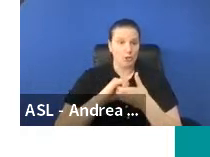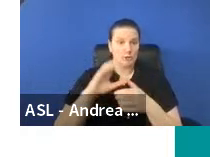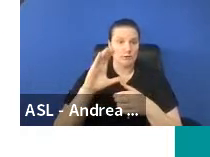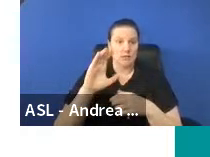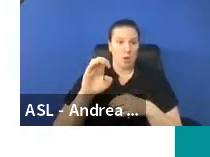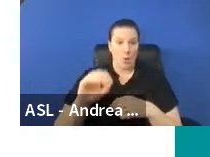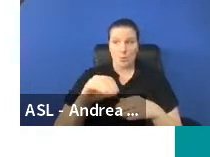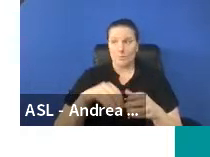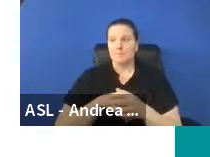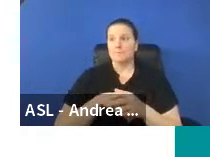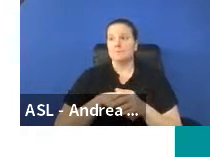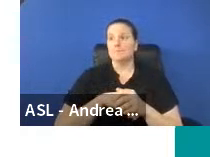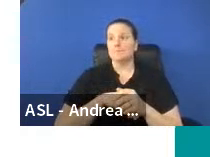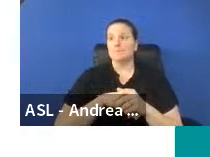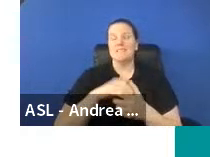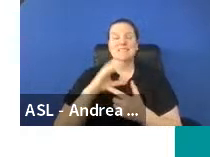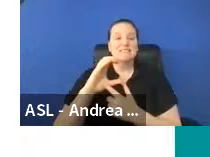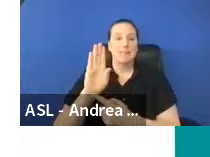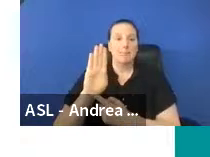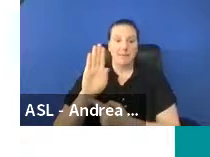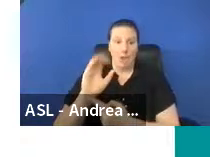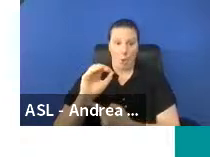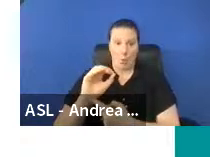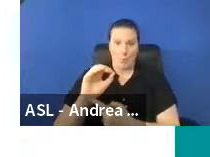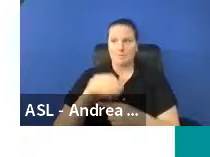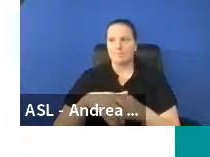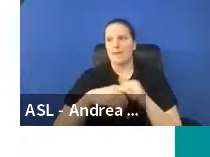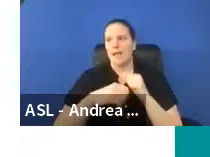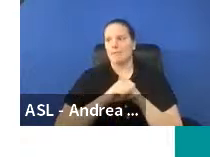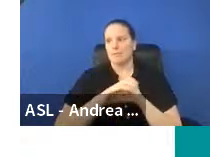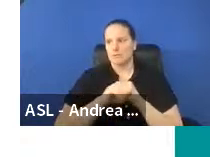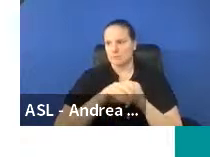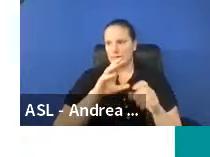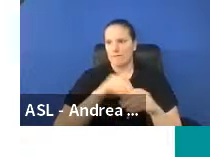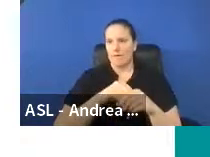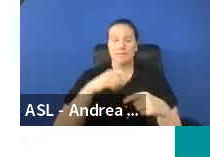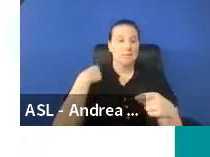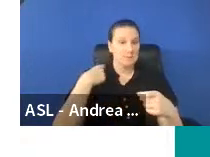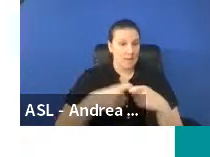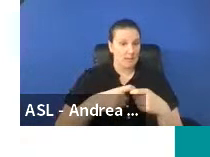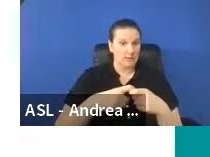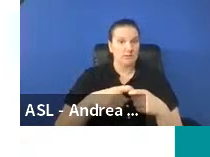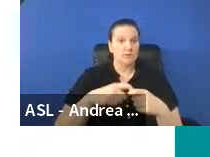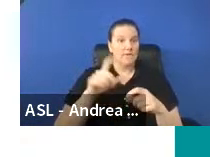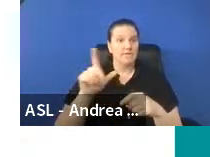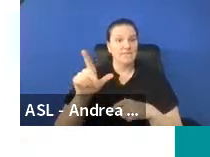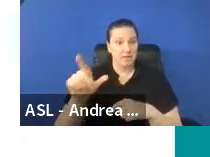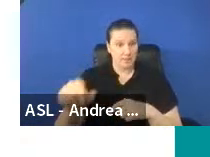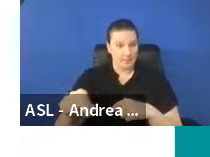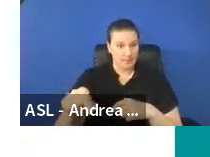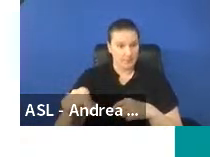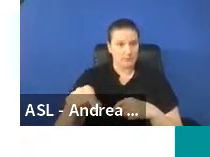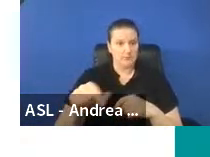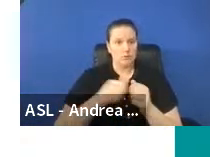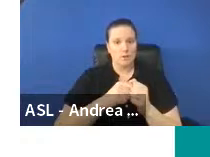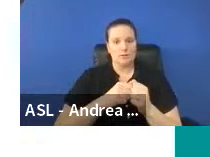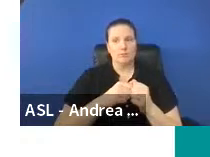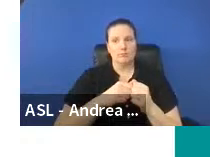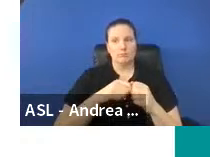CBOs. Advertisements were also disseminated in Spanish and Vietnamese to associated media outlets.